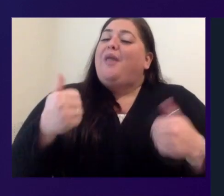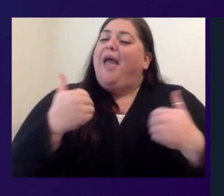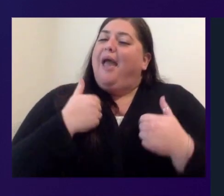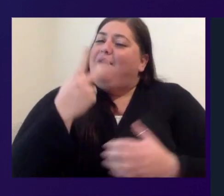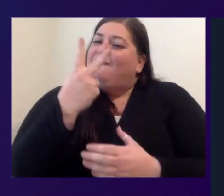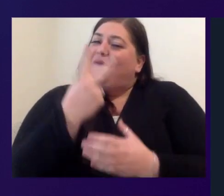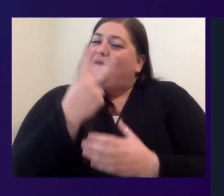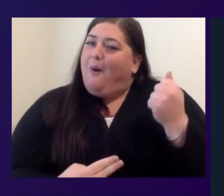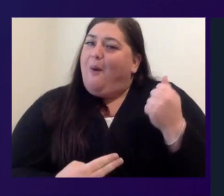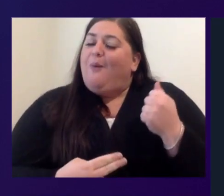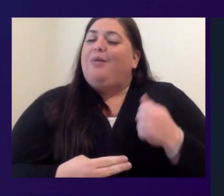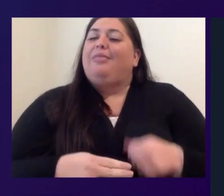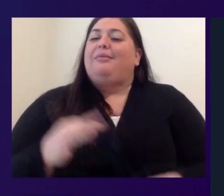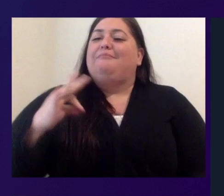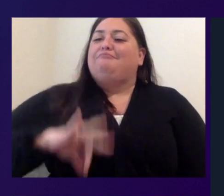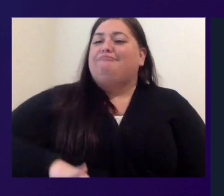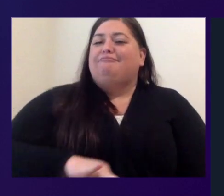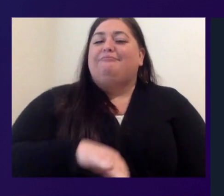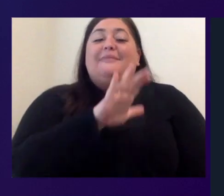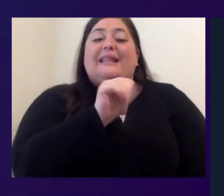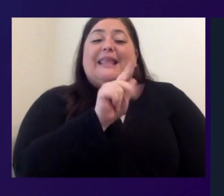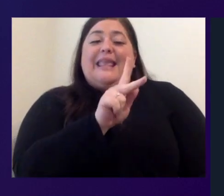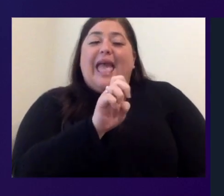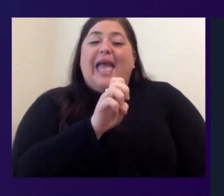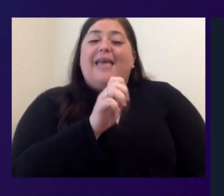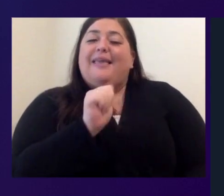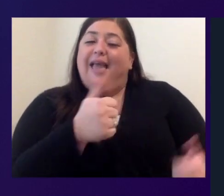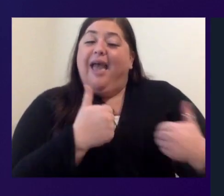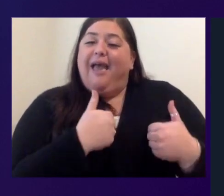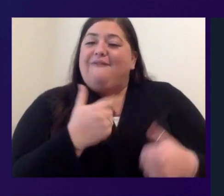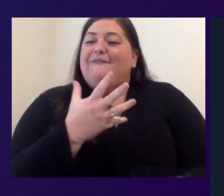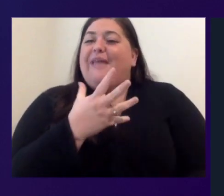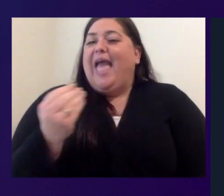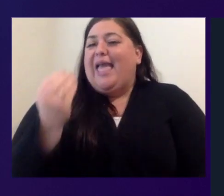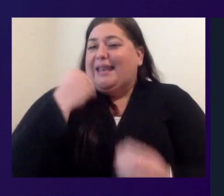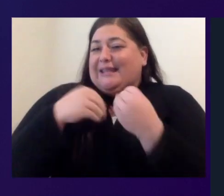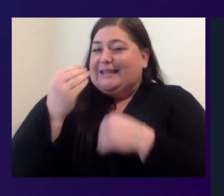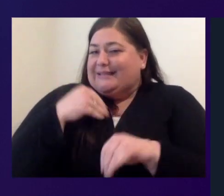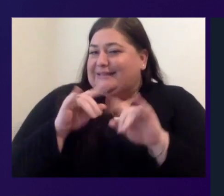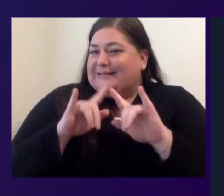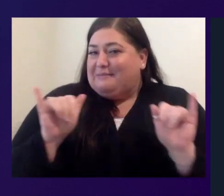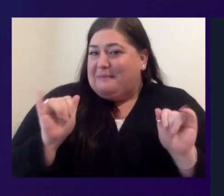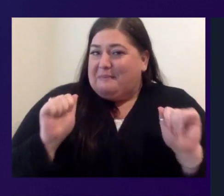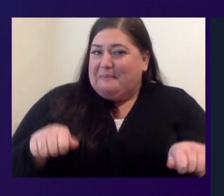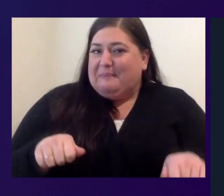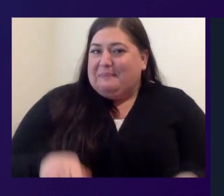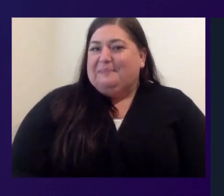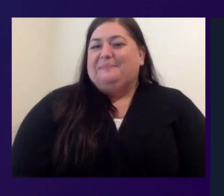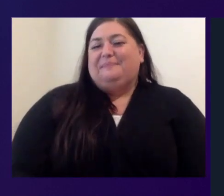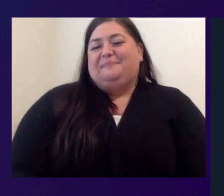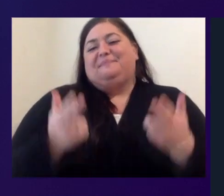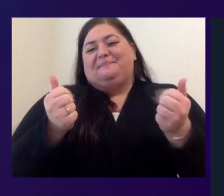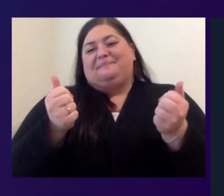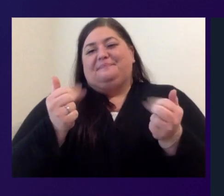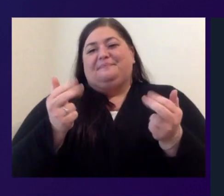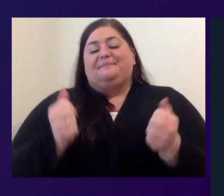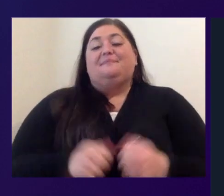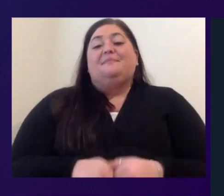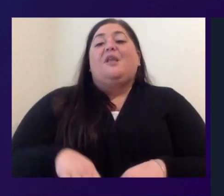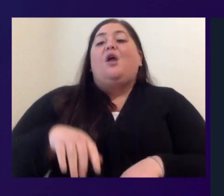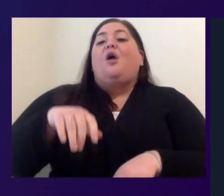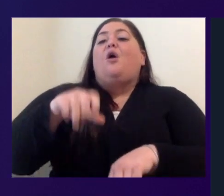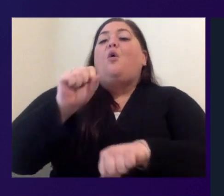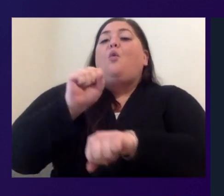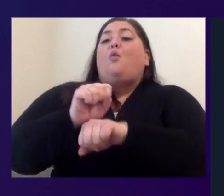Exactly. Dogs and cats living together. Wait a second. Hold on. So let's talk about WorkSpaces Web. We've